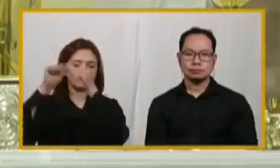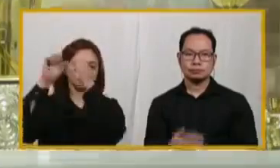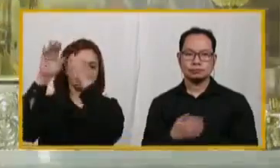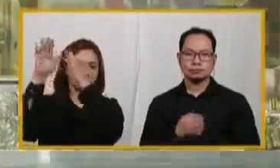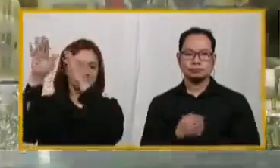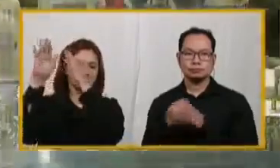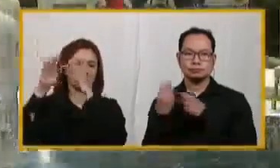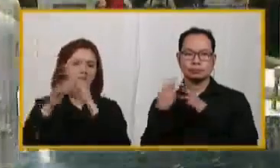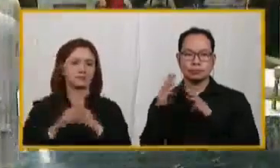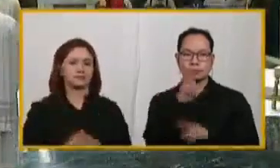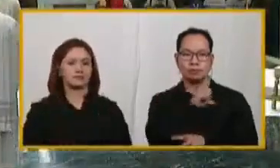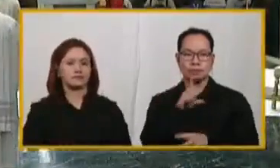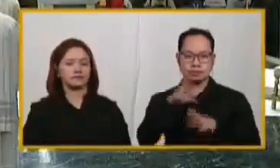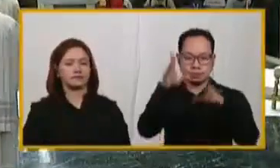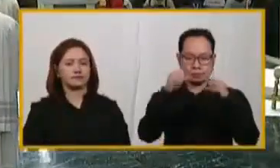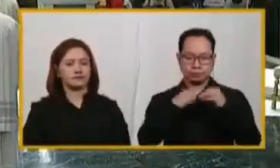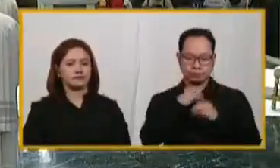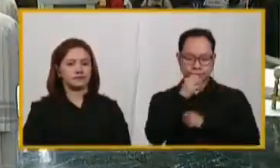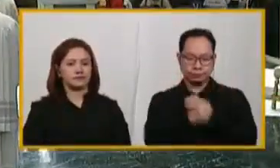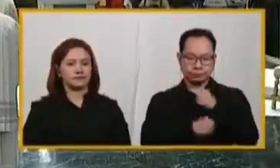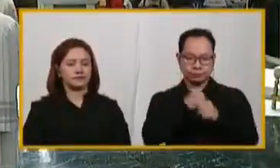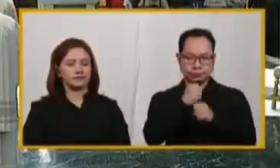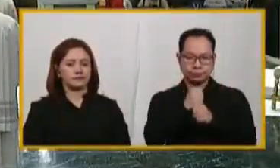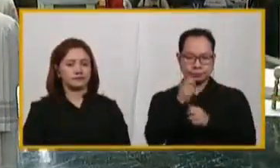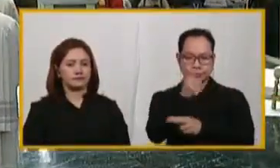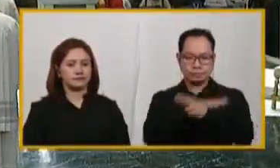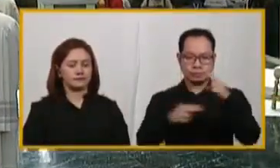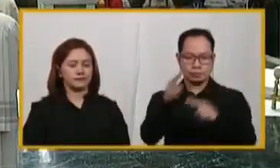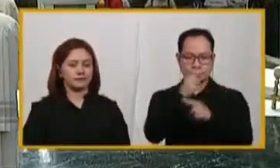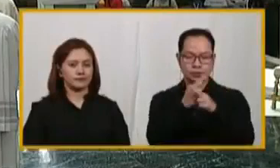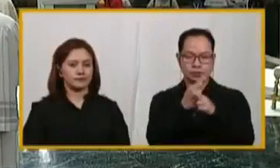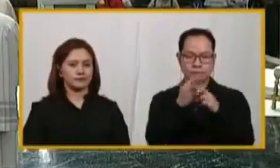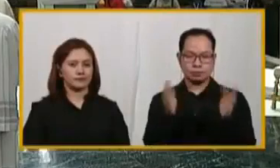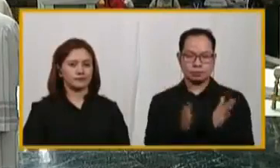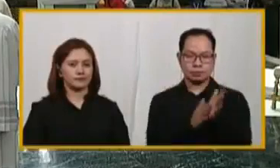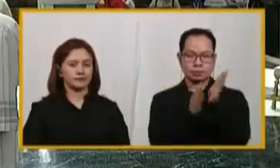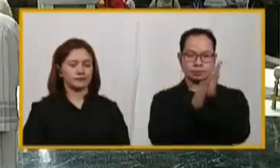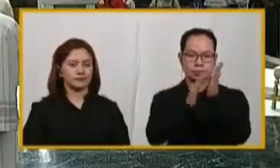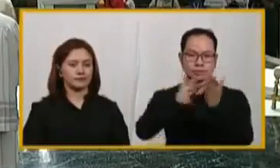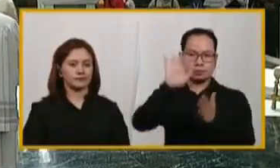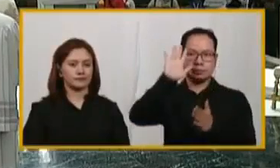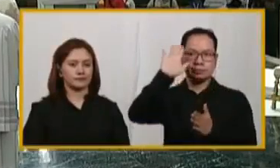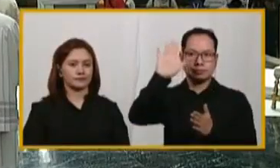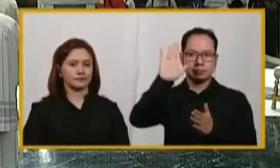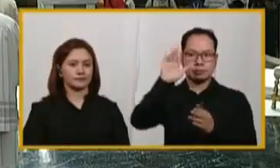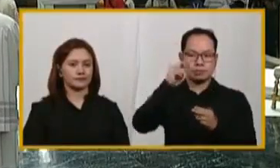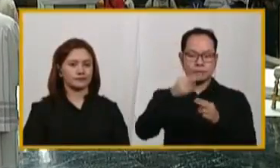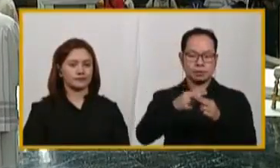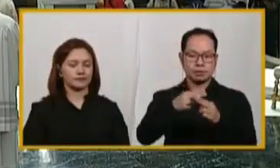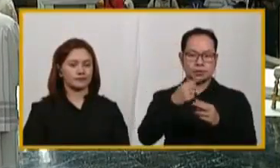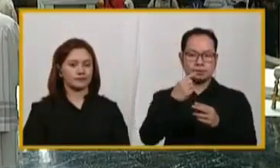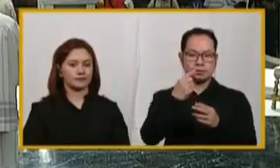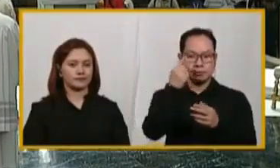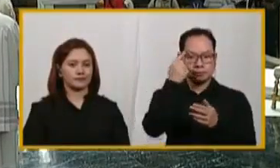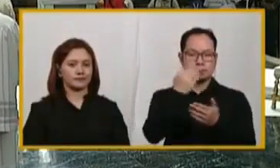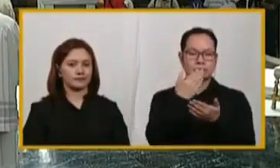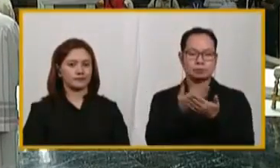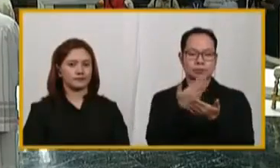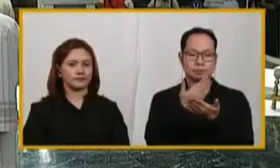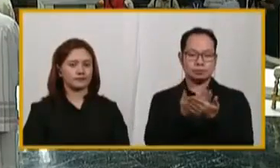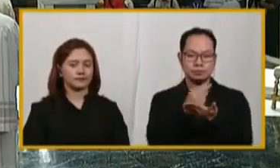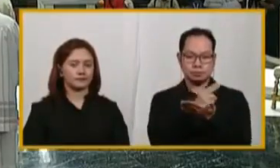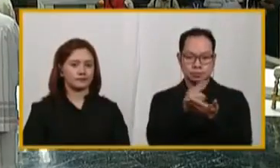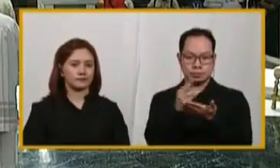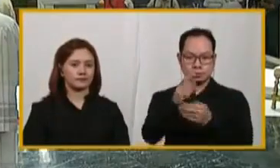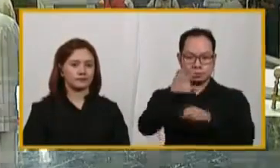Father. May the Lord accept the sacrifice at your hands for the praise and glory of his name, for our good and